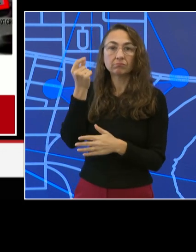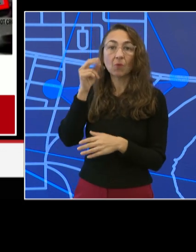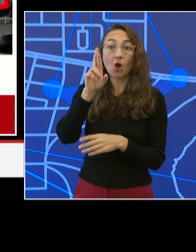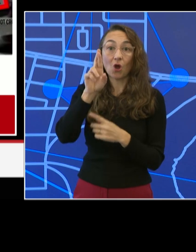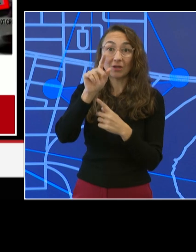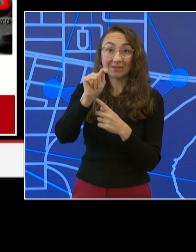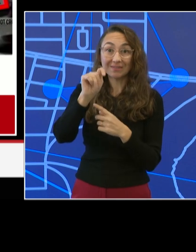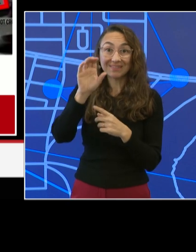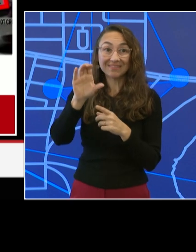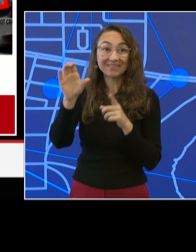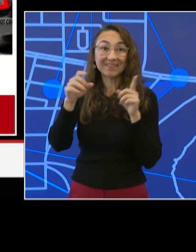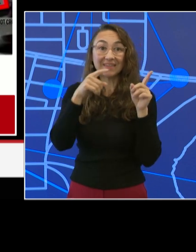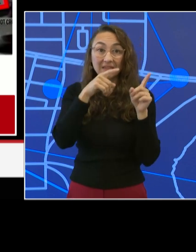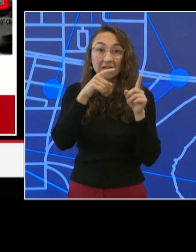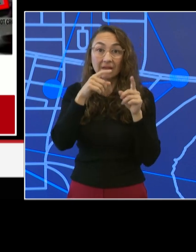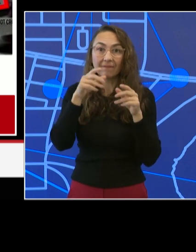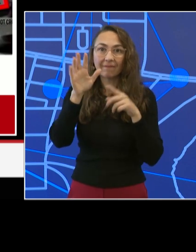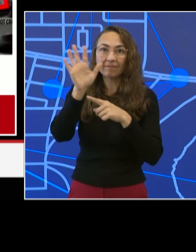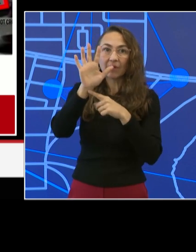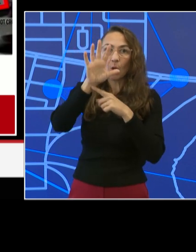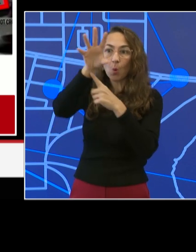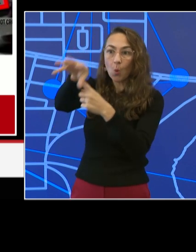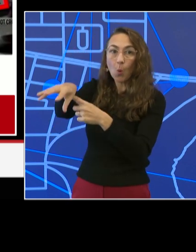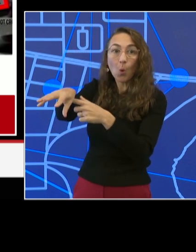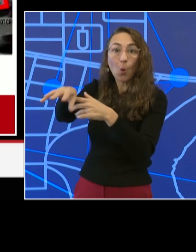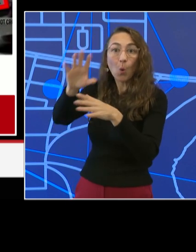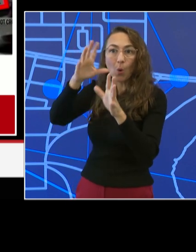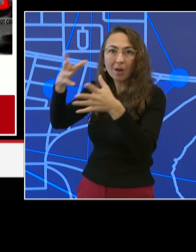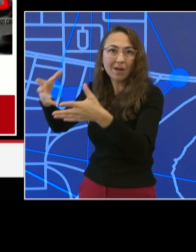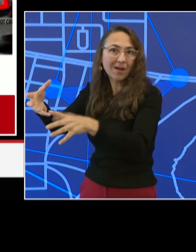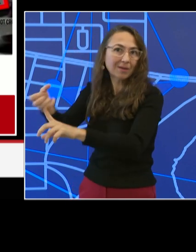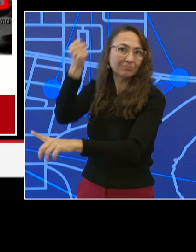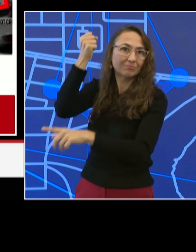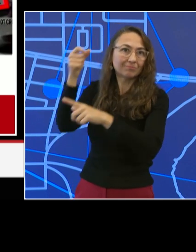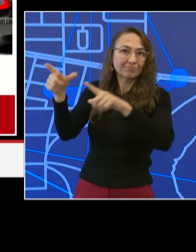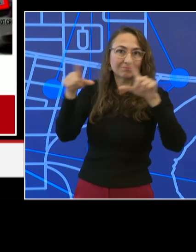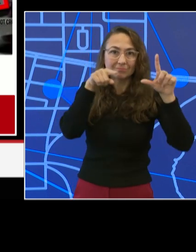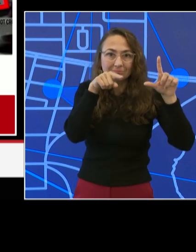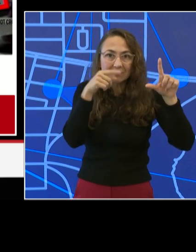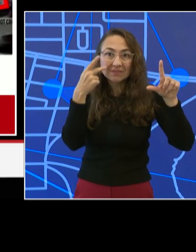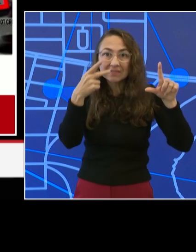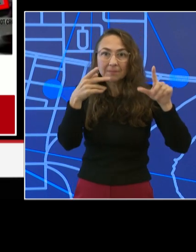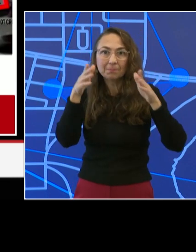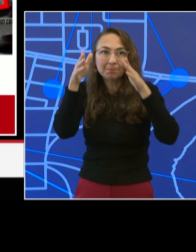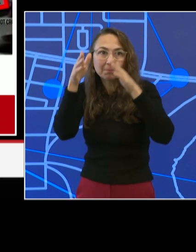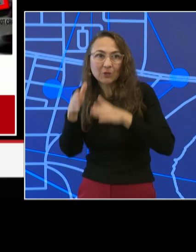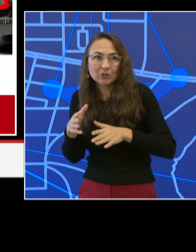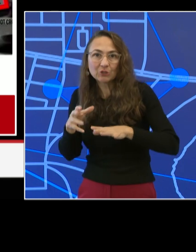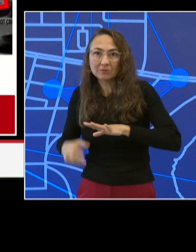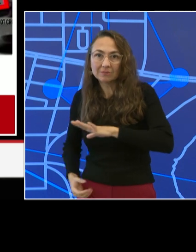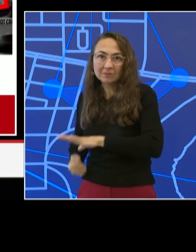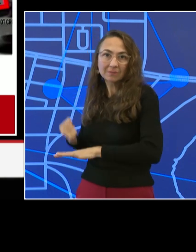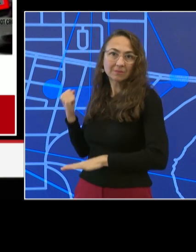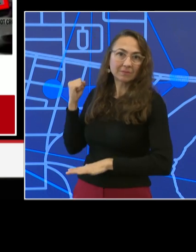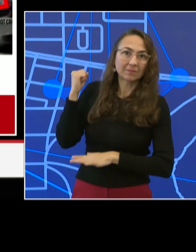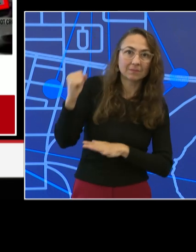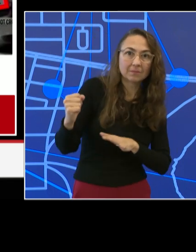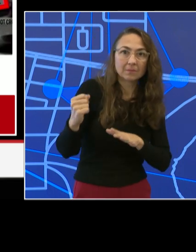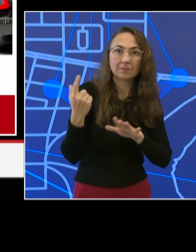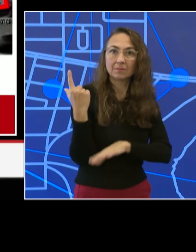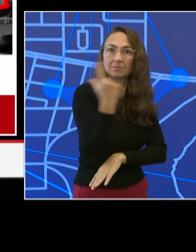surveillance video showing the suspect fleeing the crime scene and discarding the knife used in the murder in a nearby trash